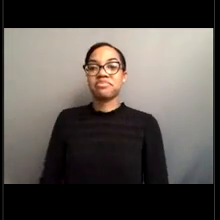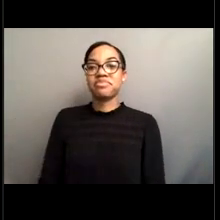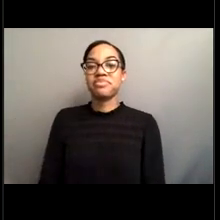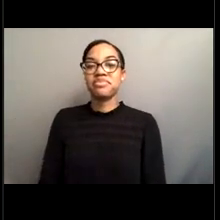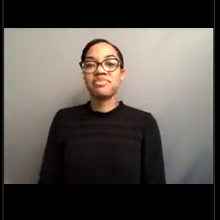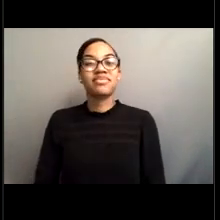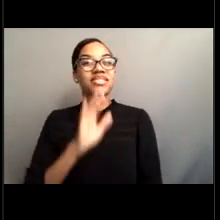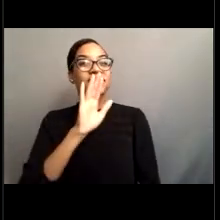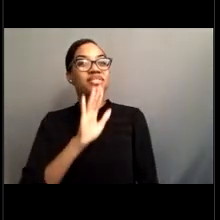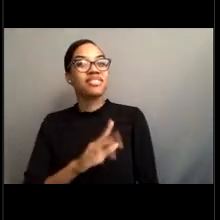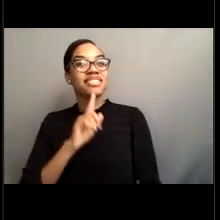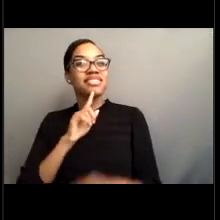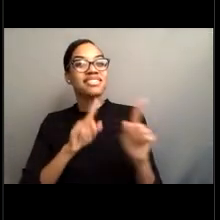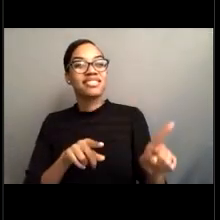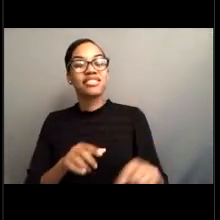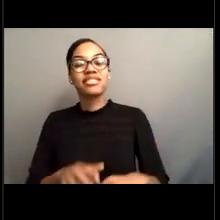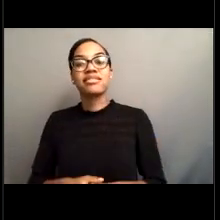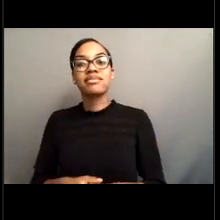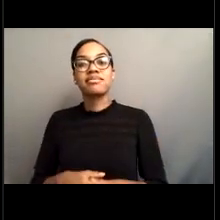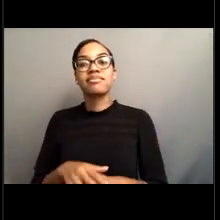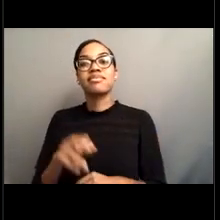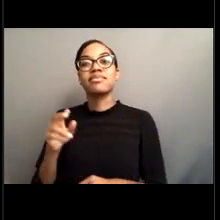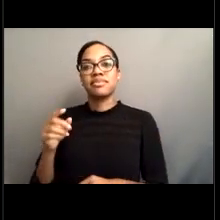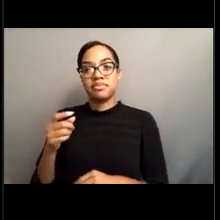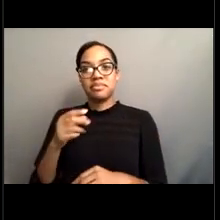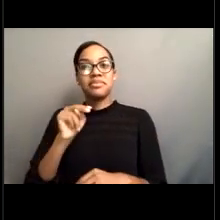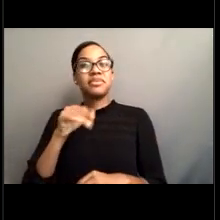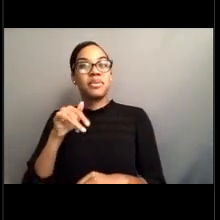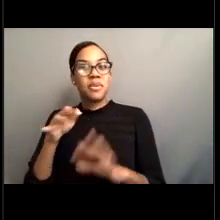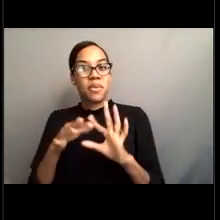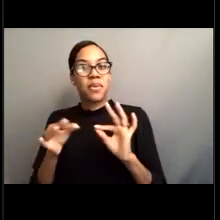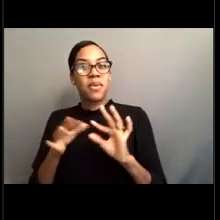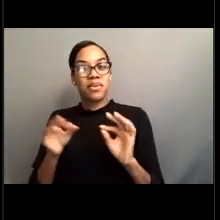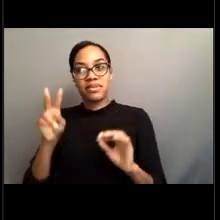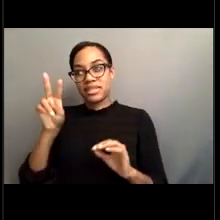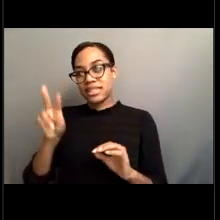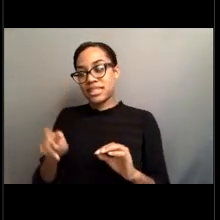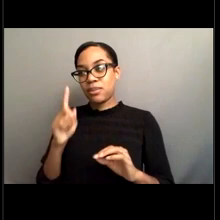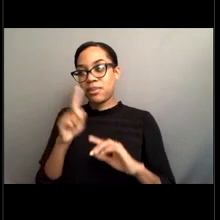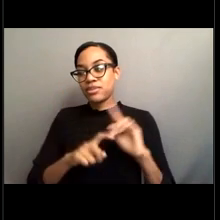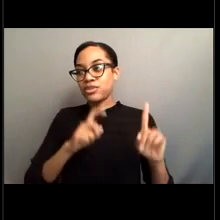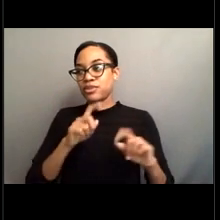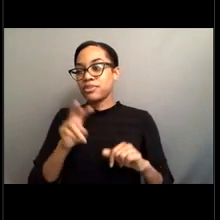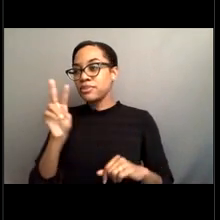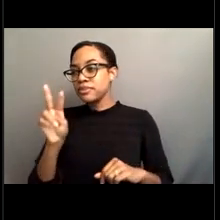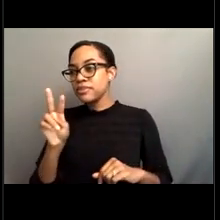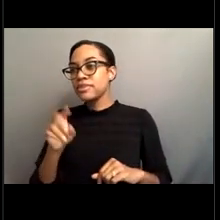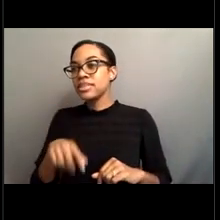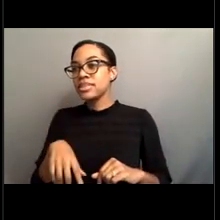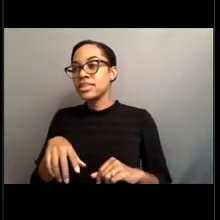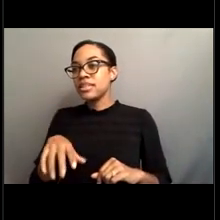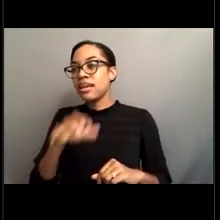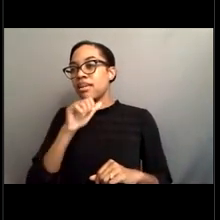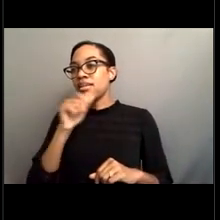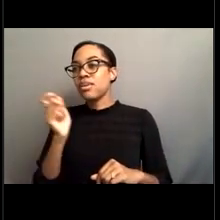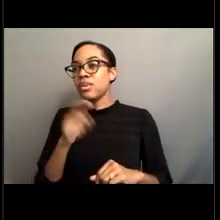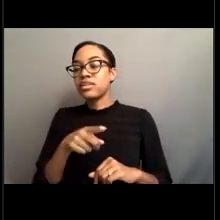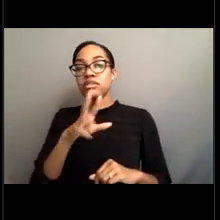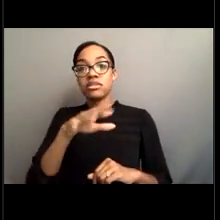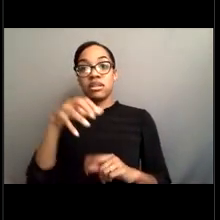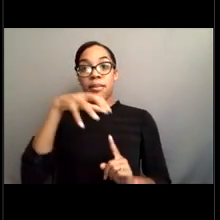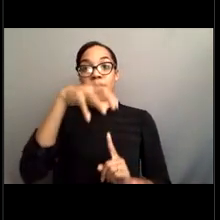That's a great answer. This is Nicole again from the chat box. Tegan wants to know, has the balloon ever been struck by lightning?